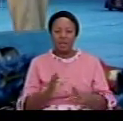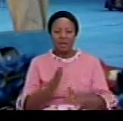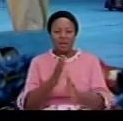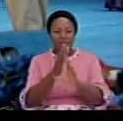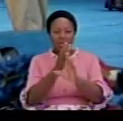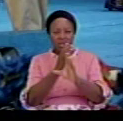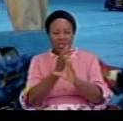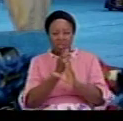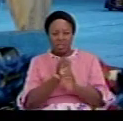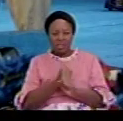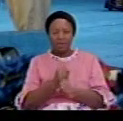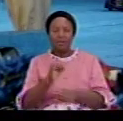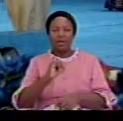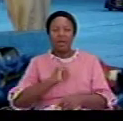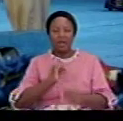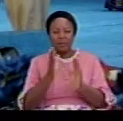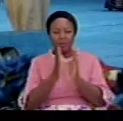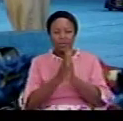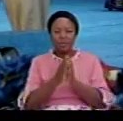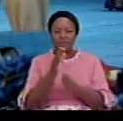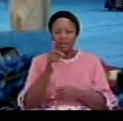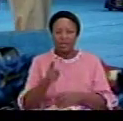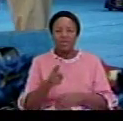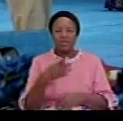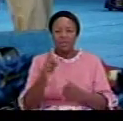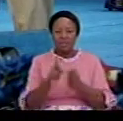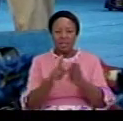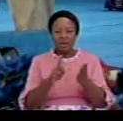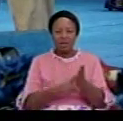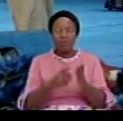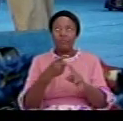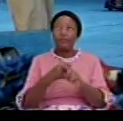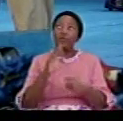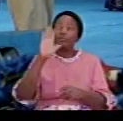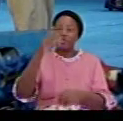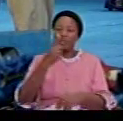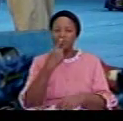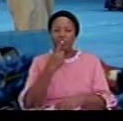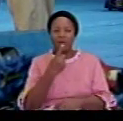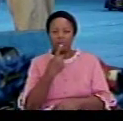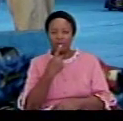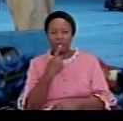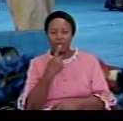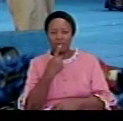receive, I pray thee, the law from his mouth,